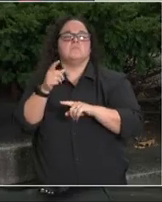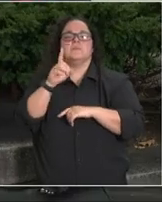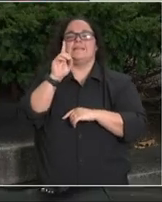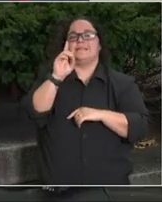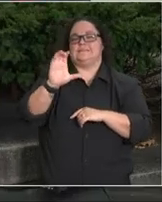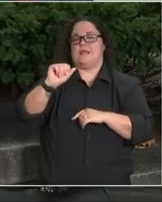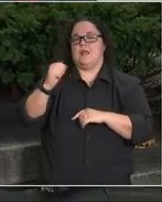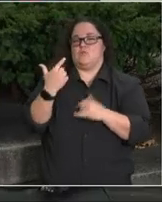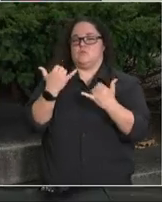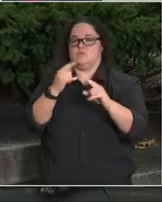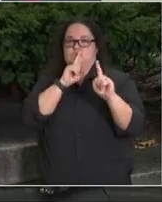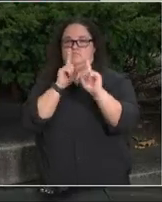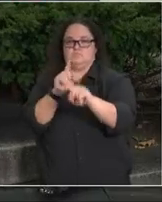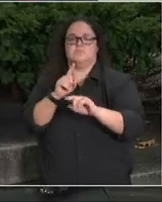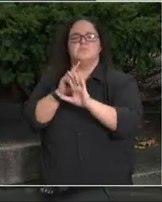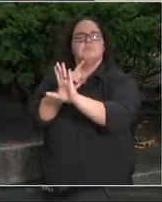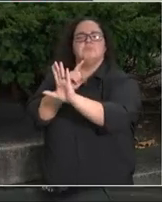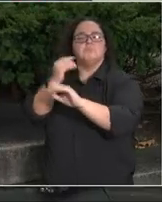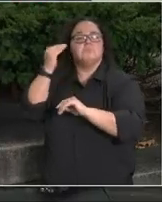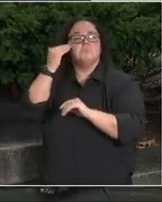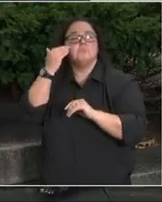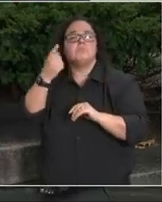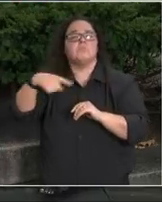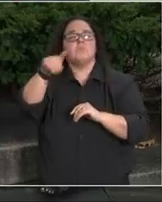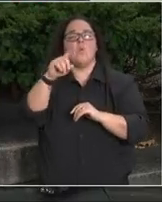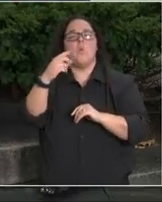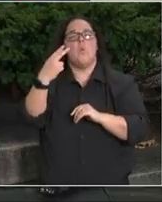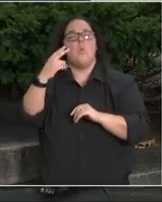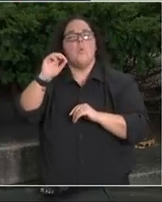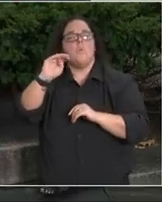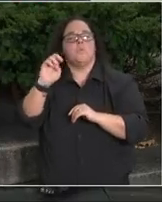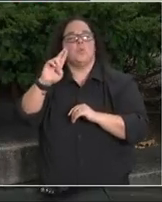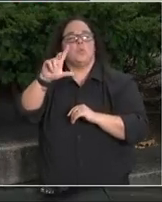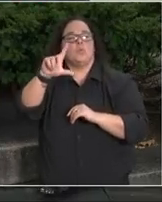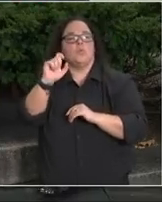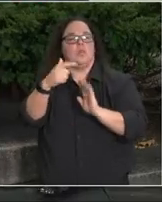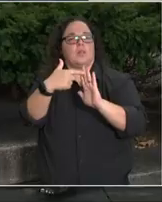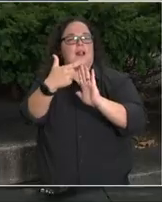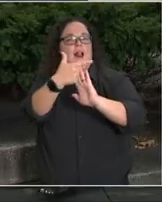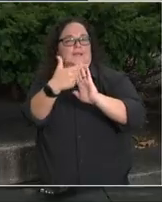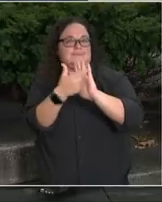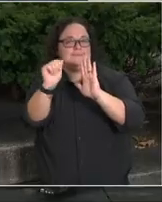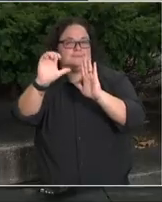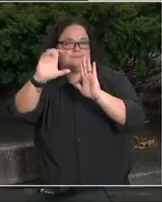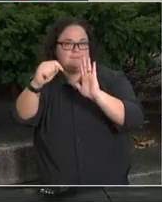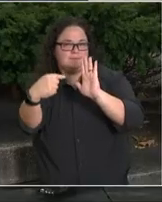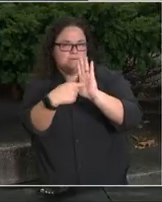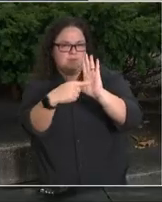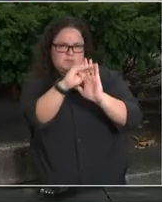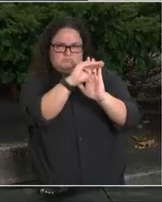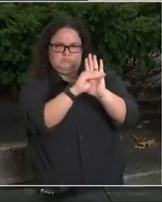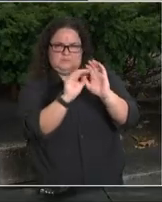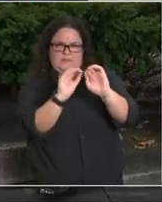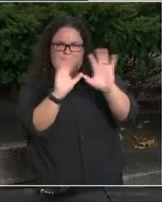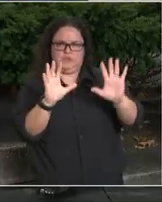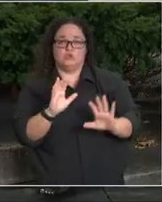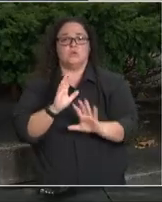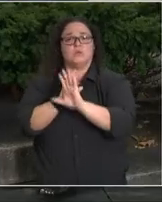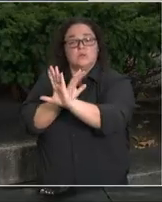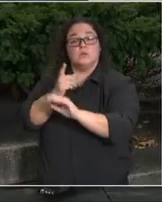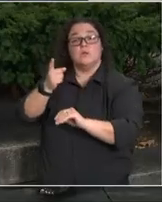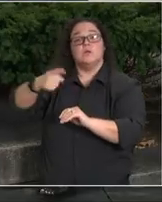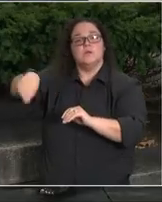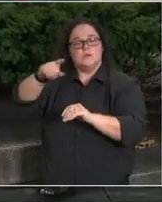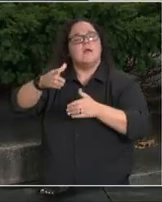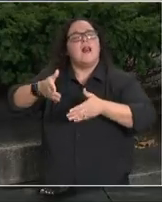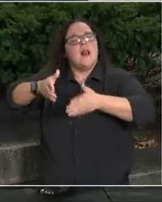Act allows the federal government during a course of an emergency to request the services of MPD in furtherance of a federal purpose. And